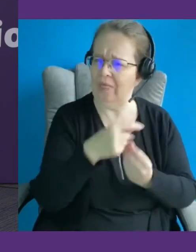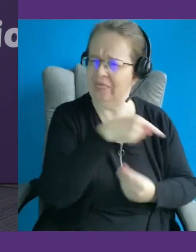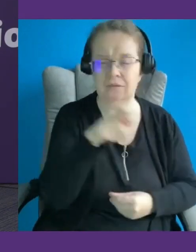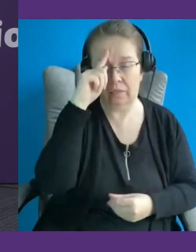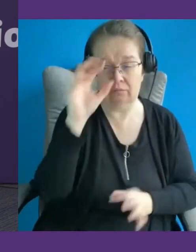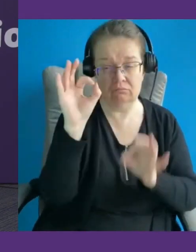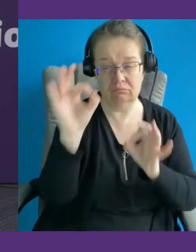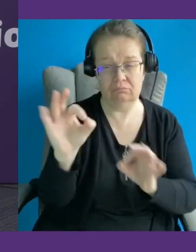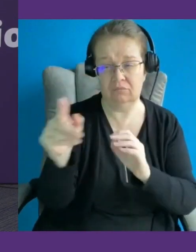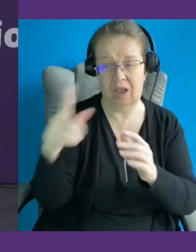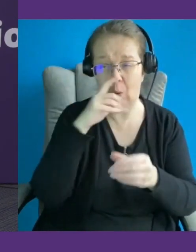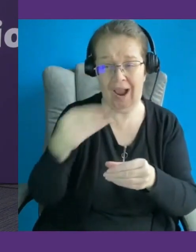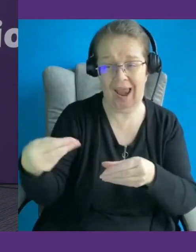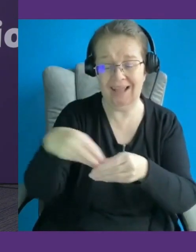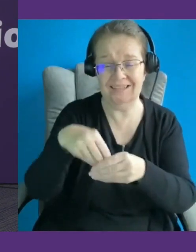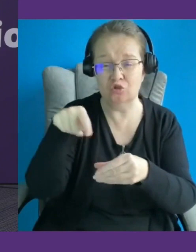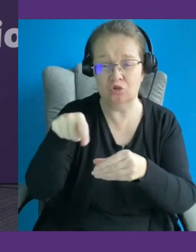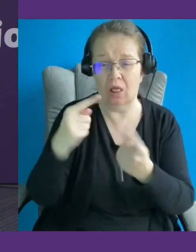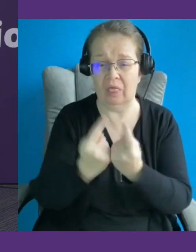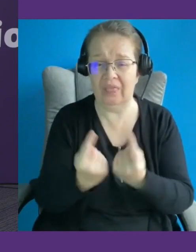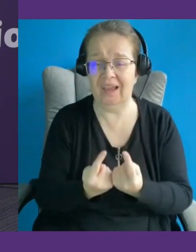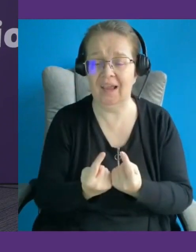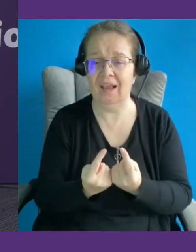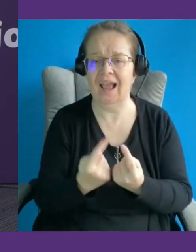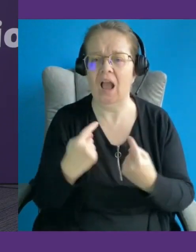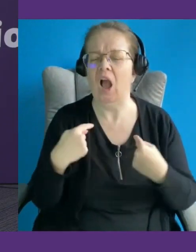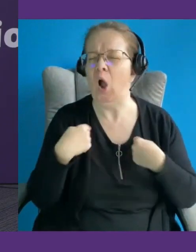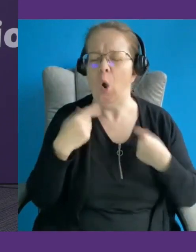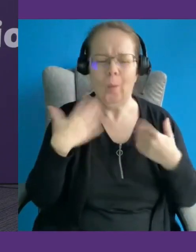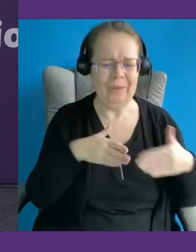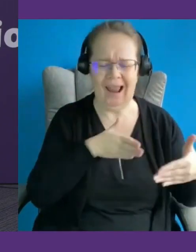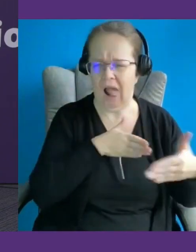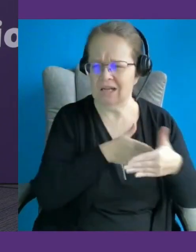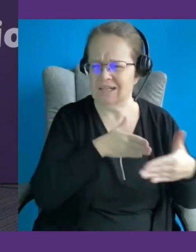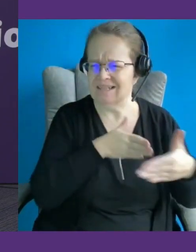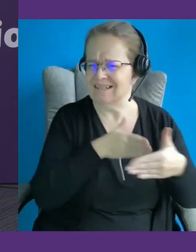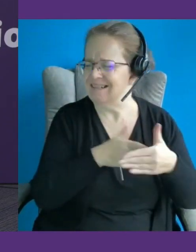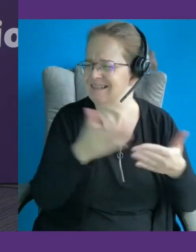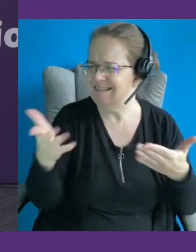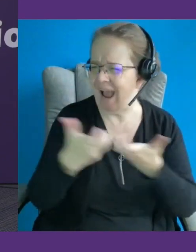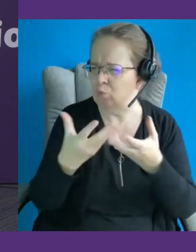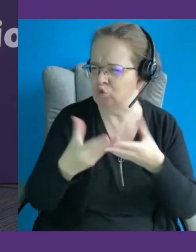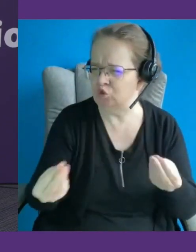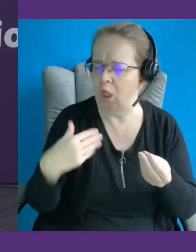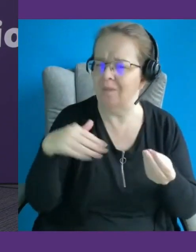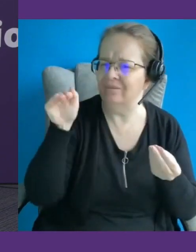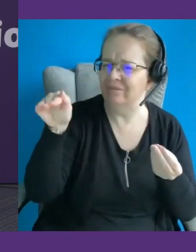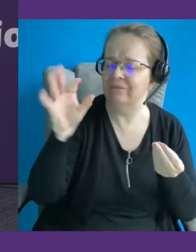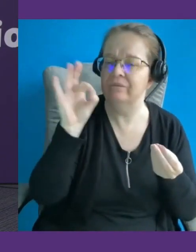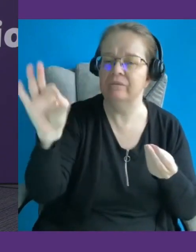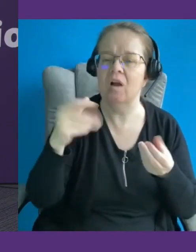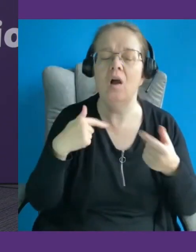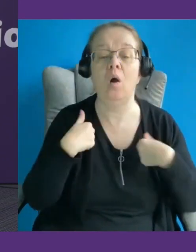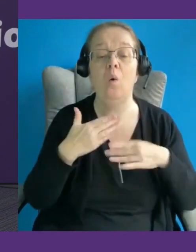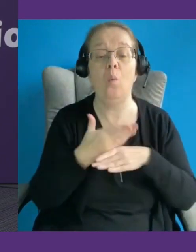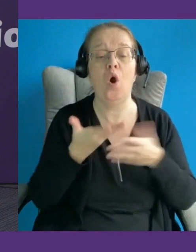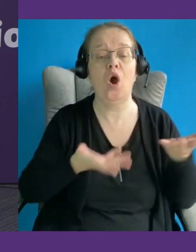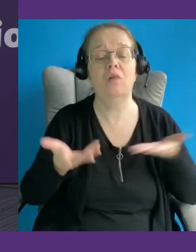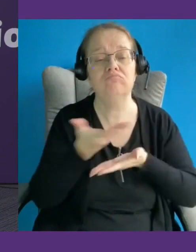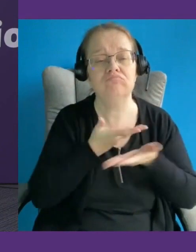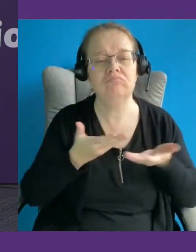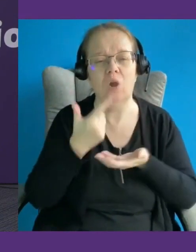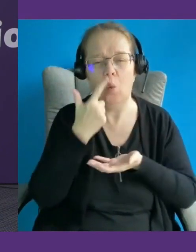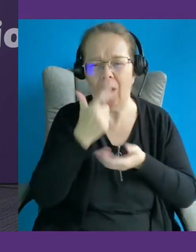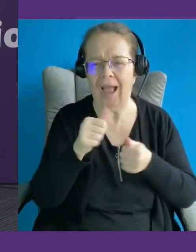this additional thing, or I hit a roadblock here. How do we solve for that? And so, yeah, I love that we're just able to get the best